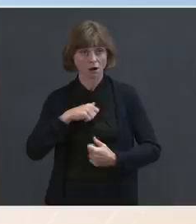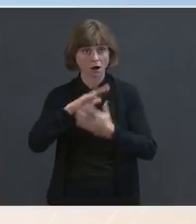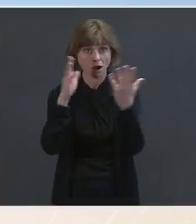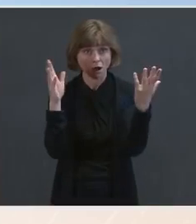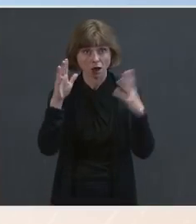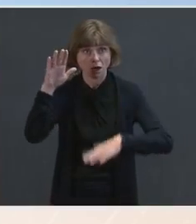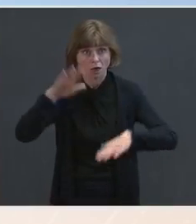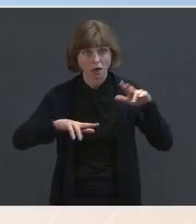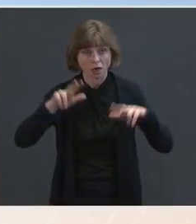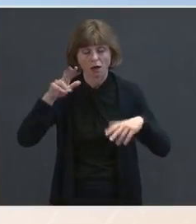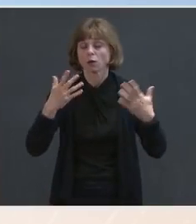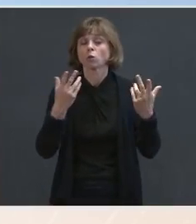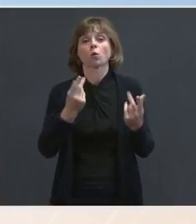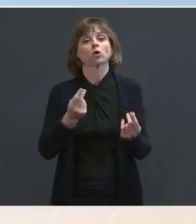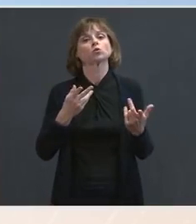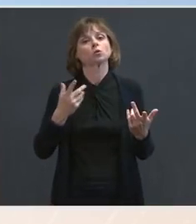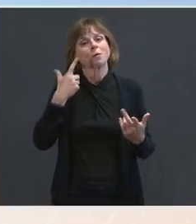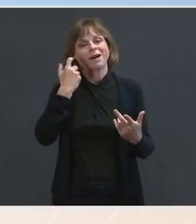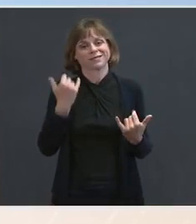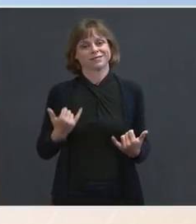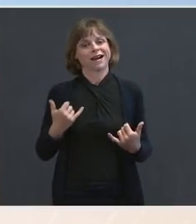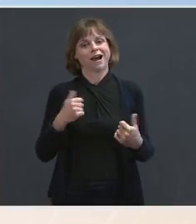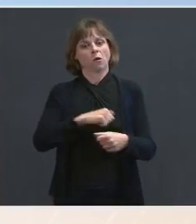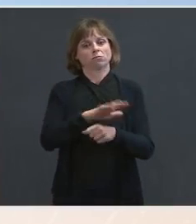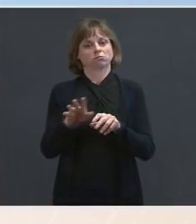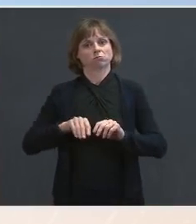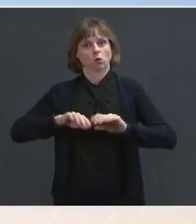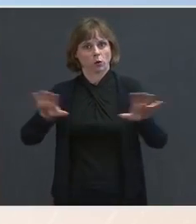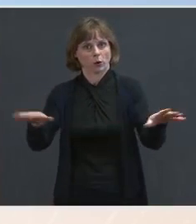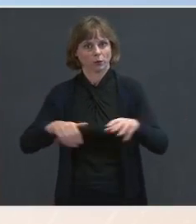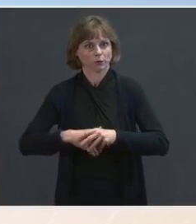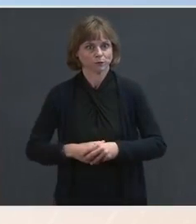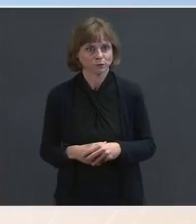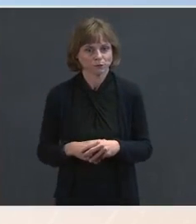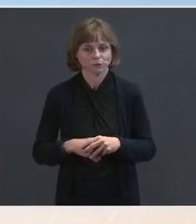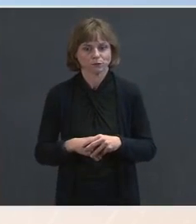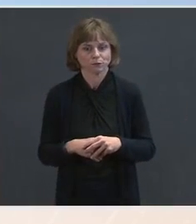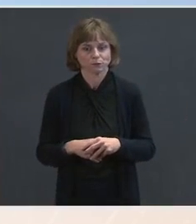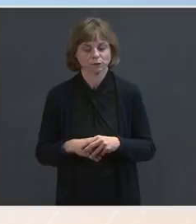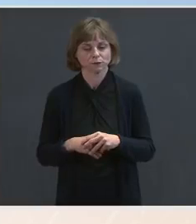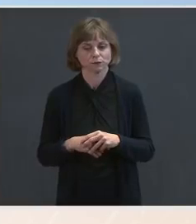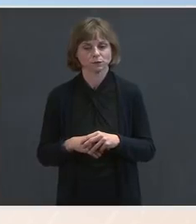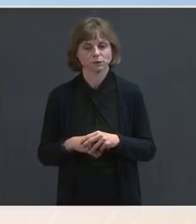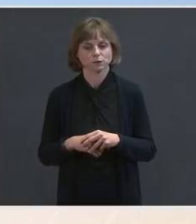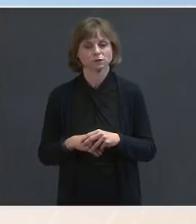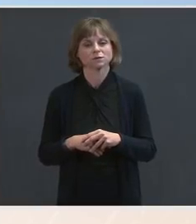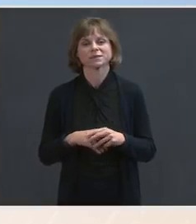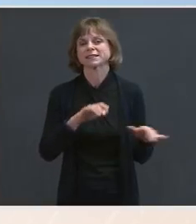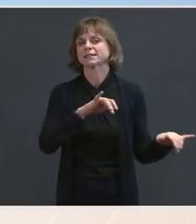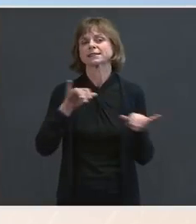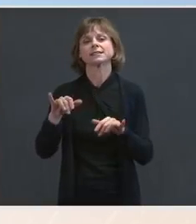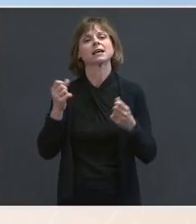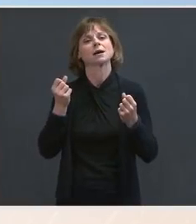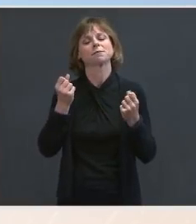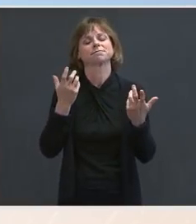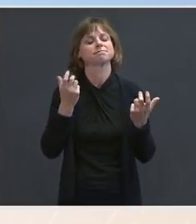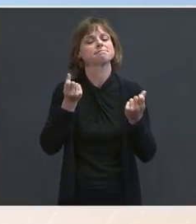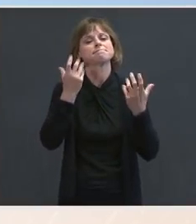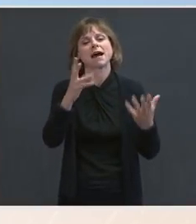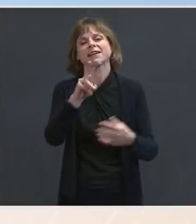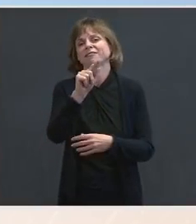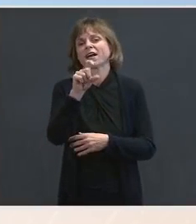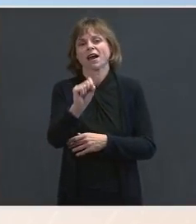nation grappled with the pandemic. And like the rest of the country, many veterans were directly affected by the deadly virus, with more